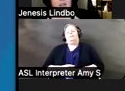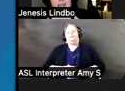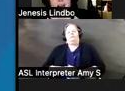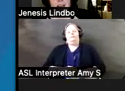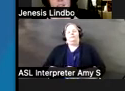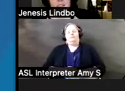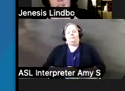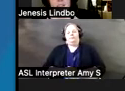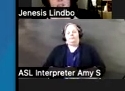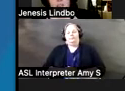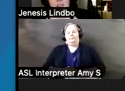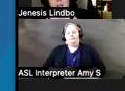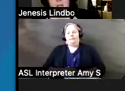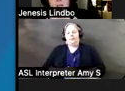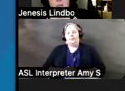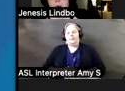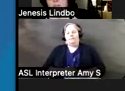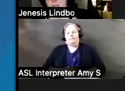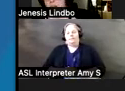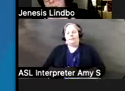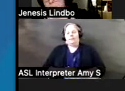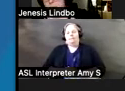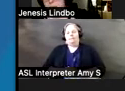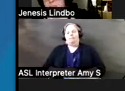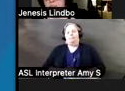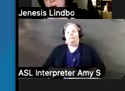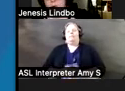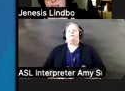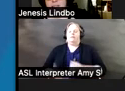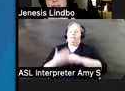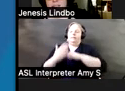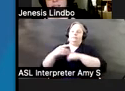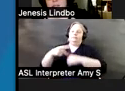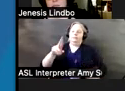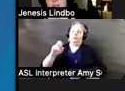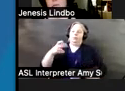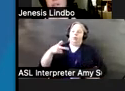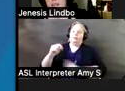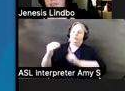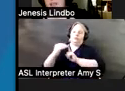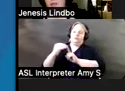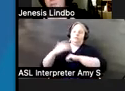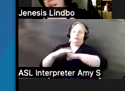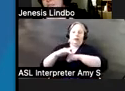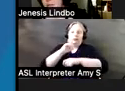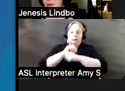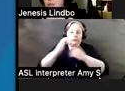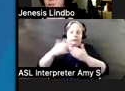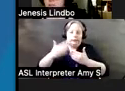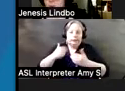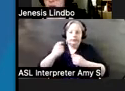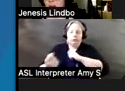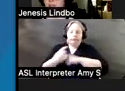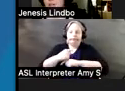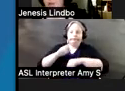And looking at the prompt availability. So how easy is it for you to get a reminder of what you